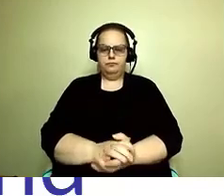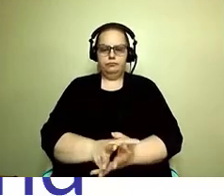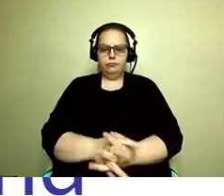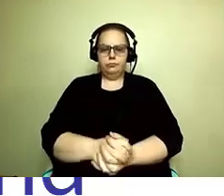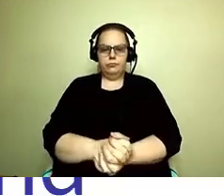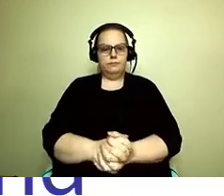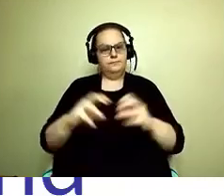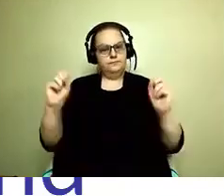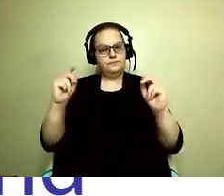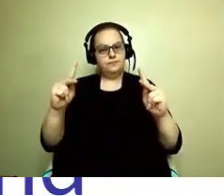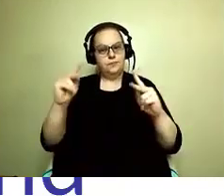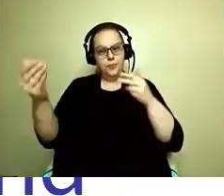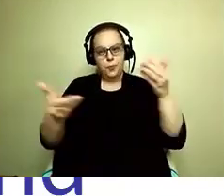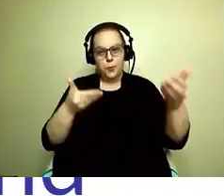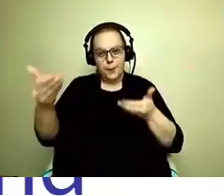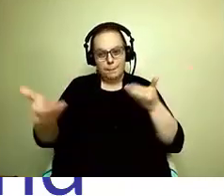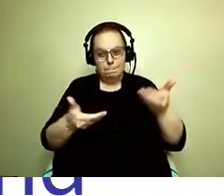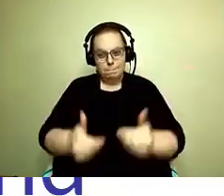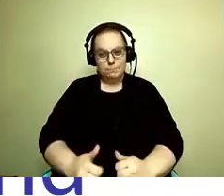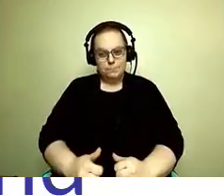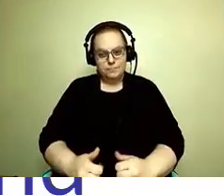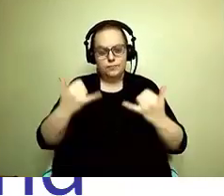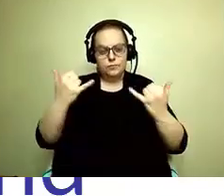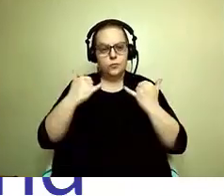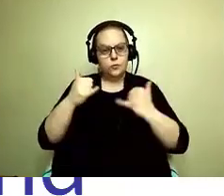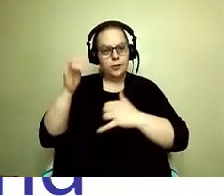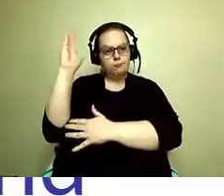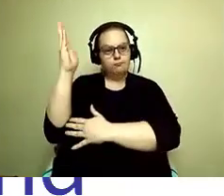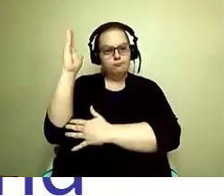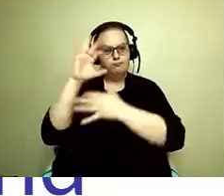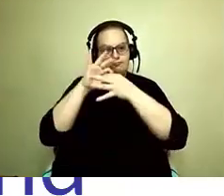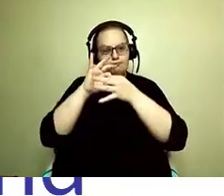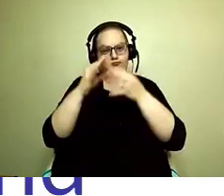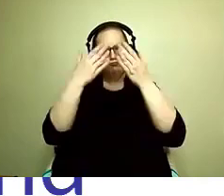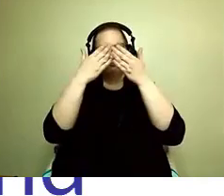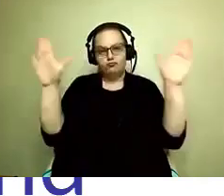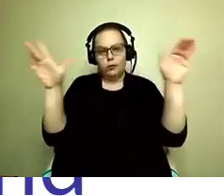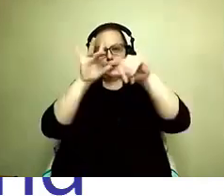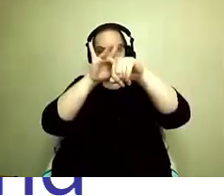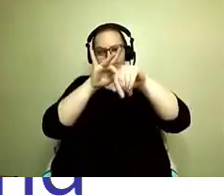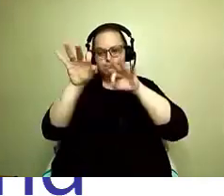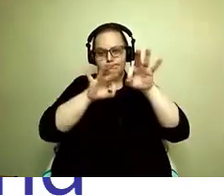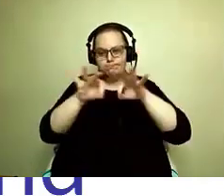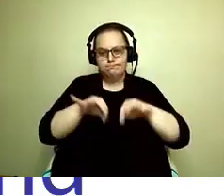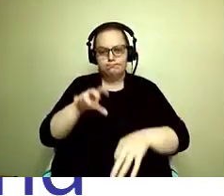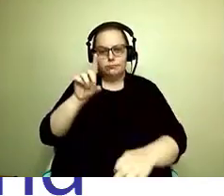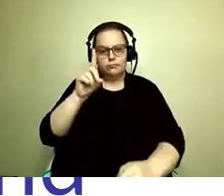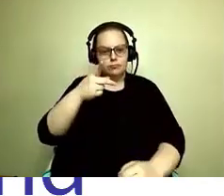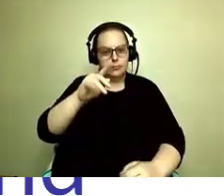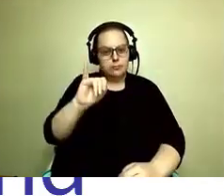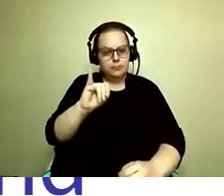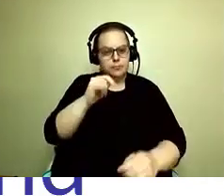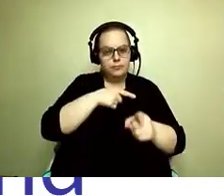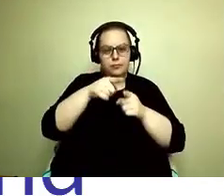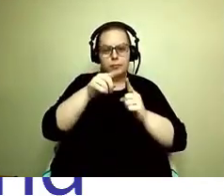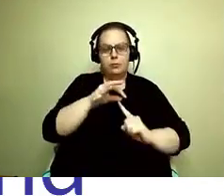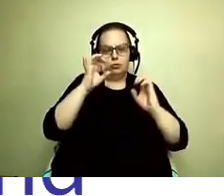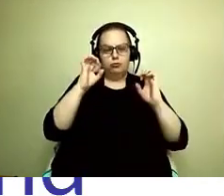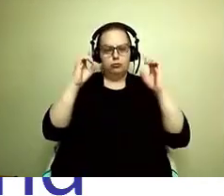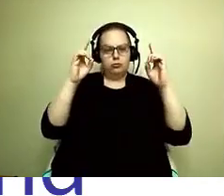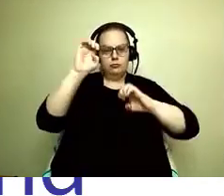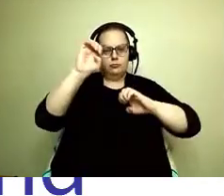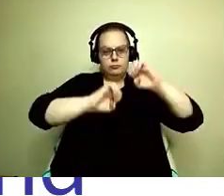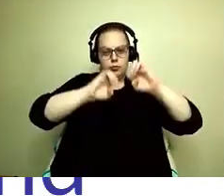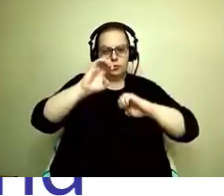All right, welcome everyone. Today's presentation on an overview of the DPI Special Education Evaluation